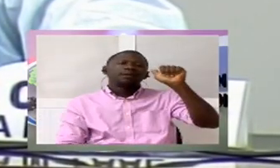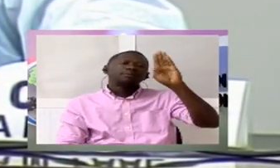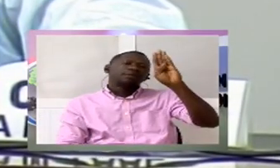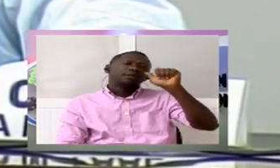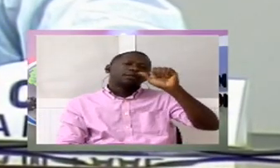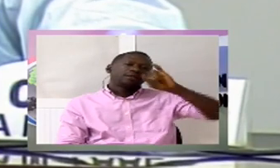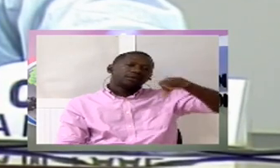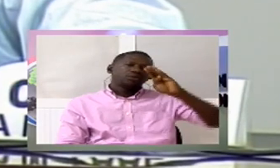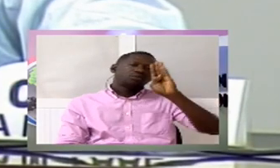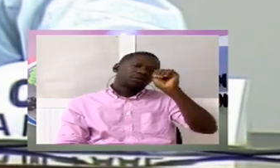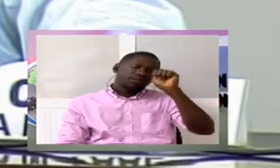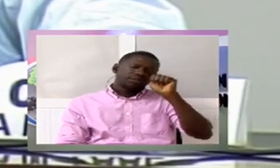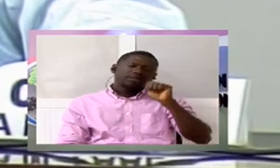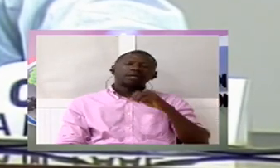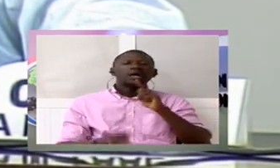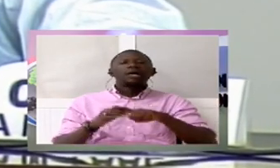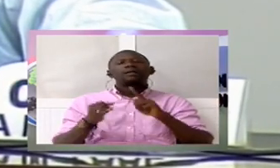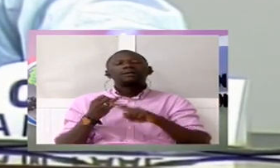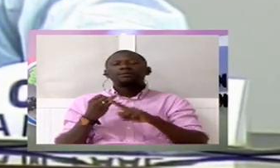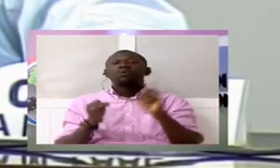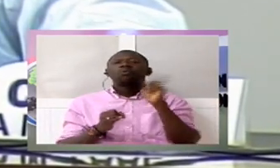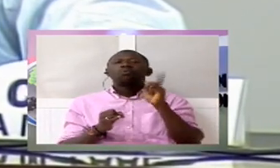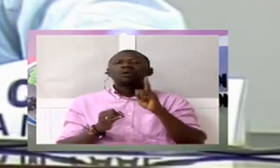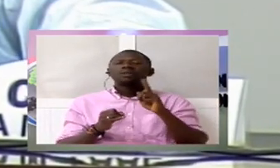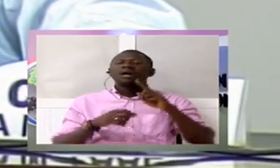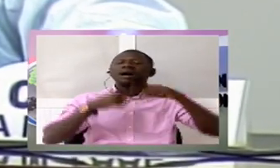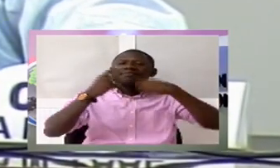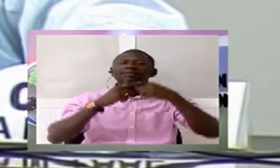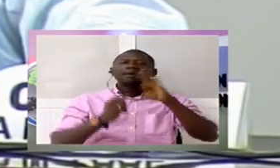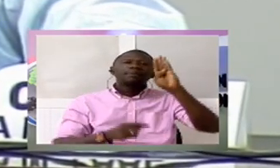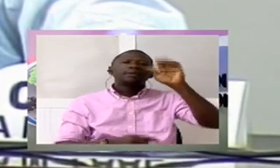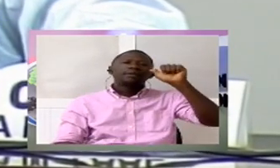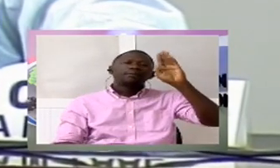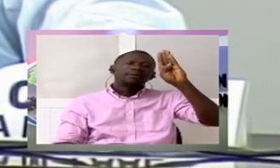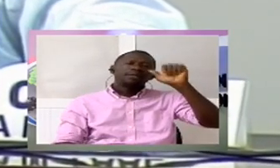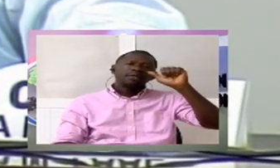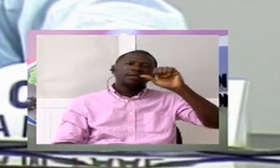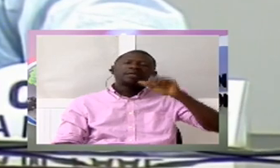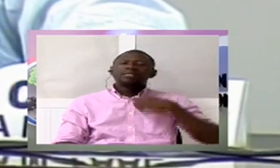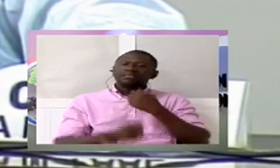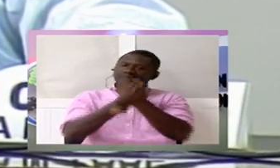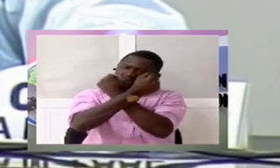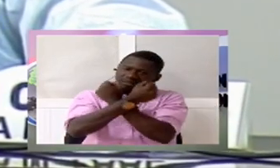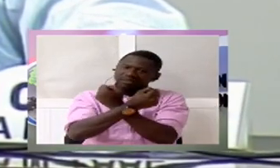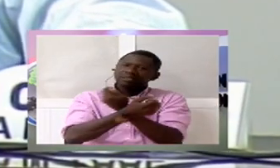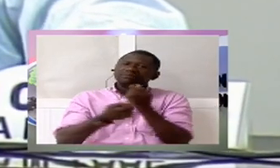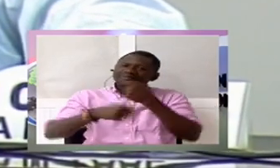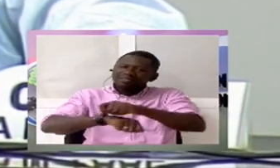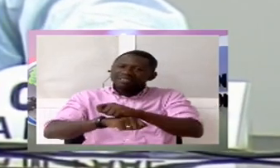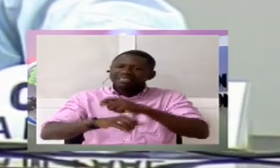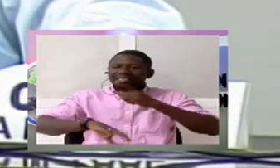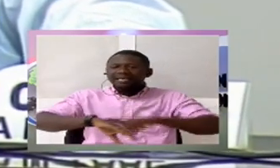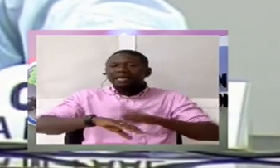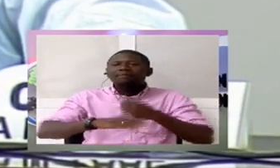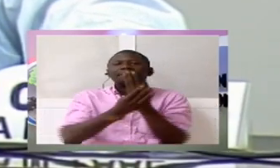of imprisonment? Munenatake. Birim Baba yala wicho la kasola ya soromen hanifo wobanda. And